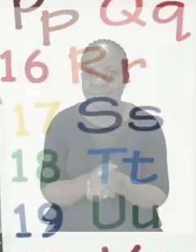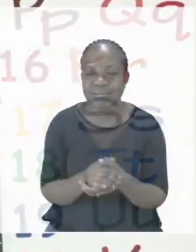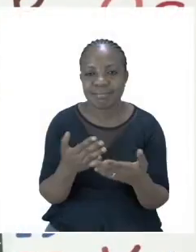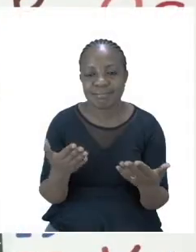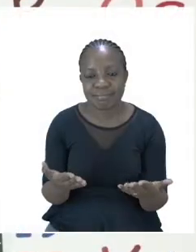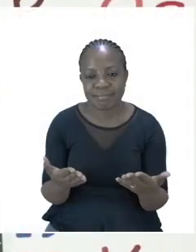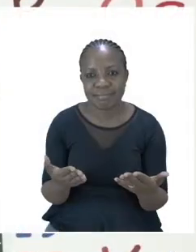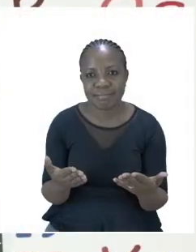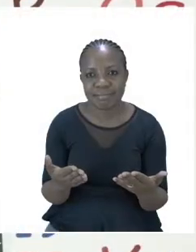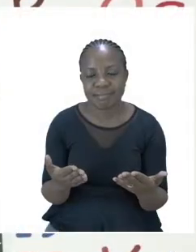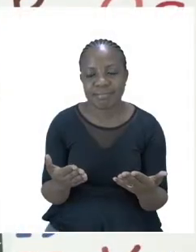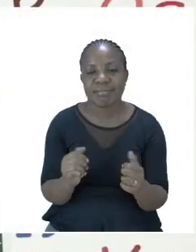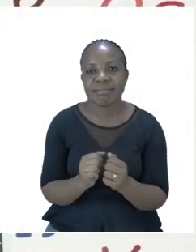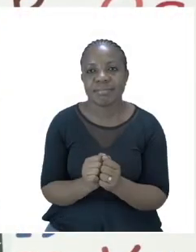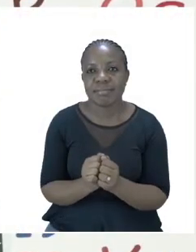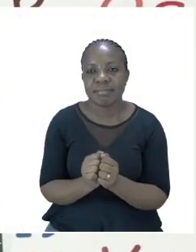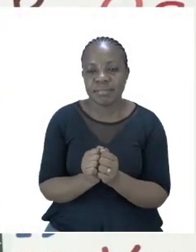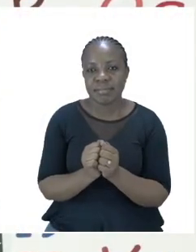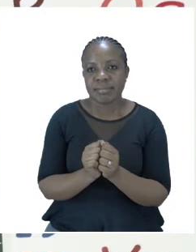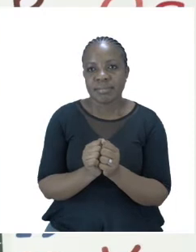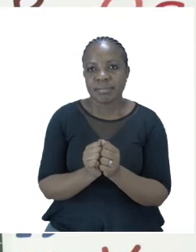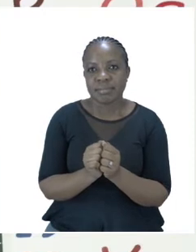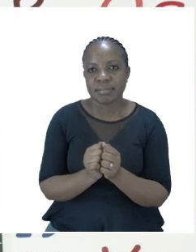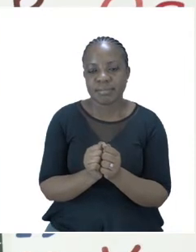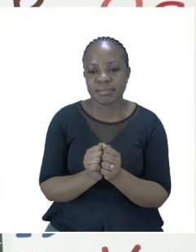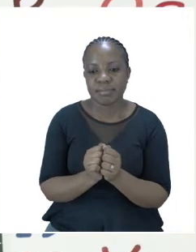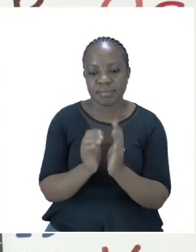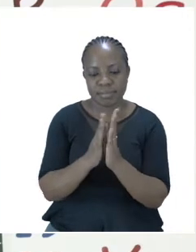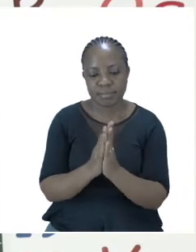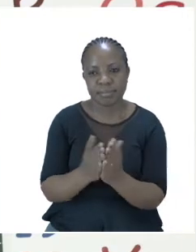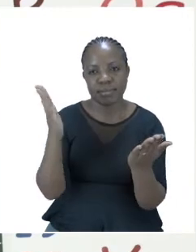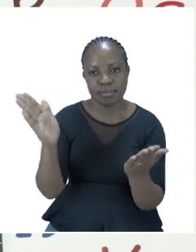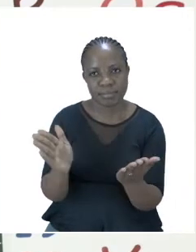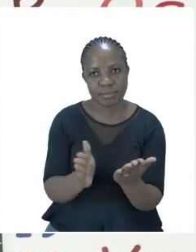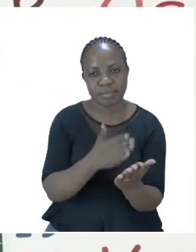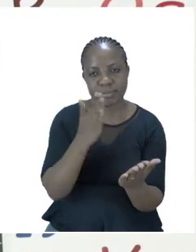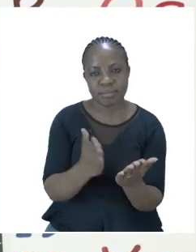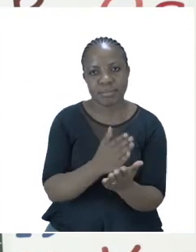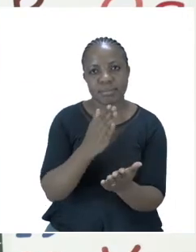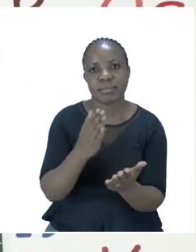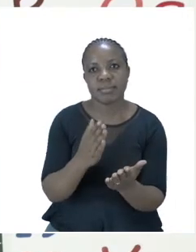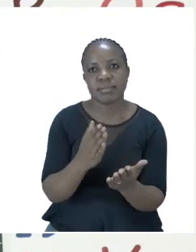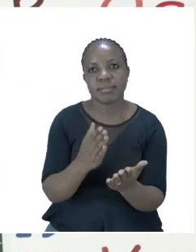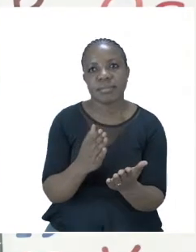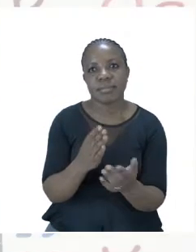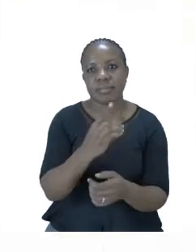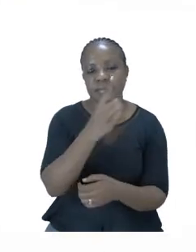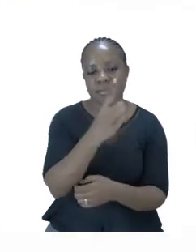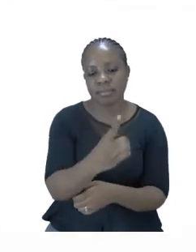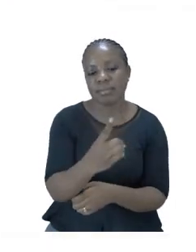Our first lesson for today is going to be found on page 17.